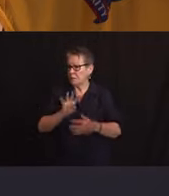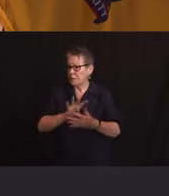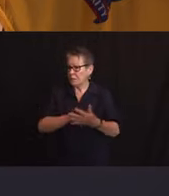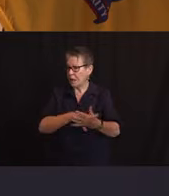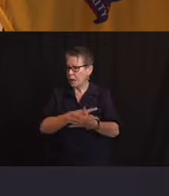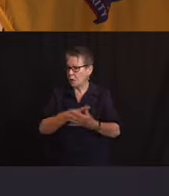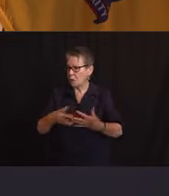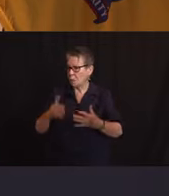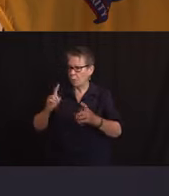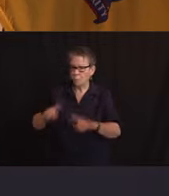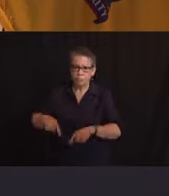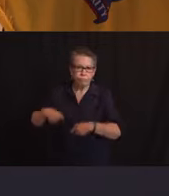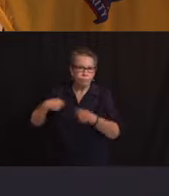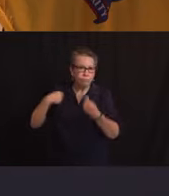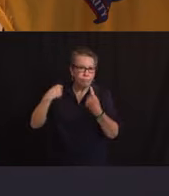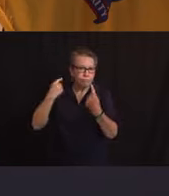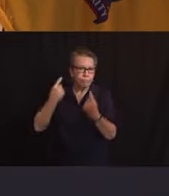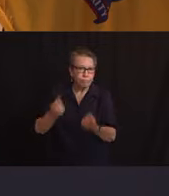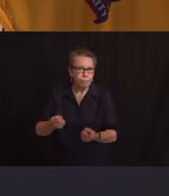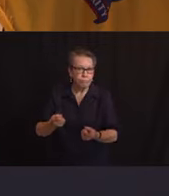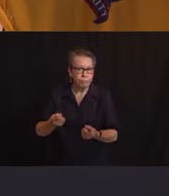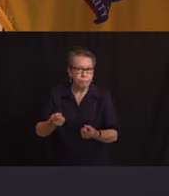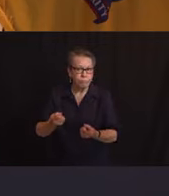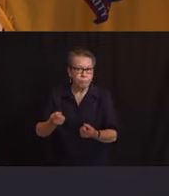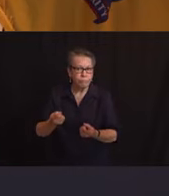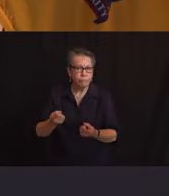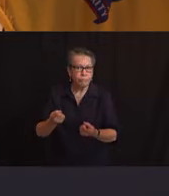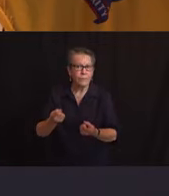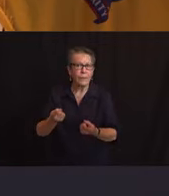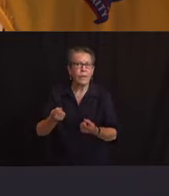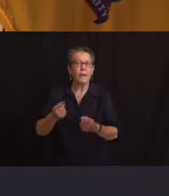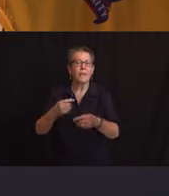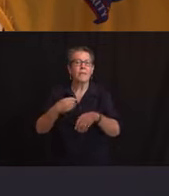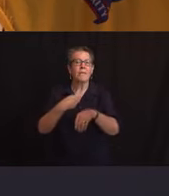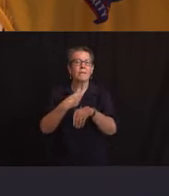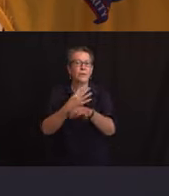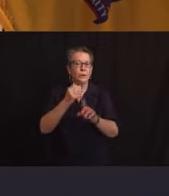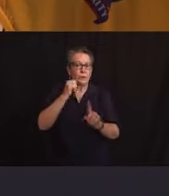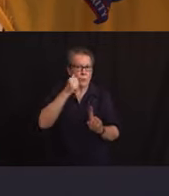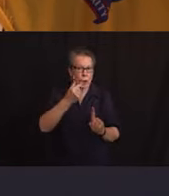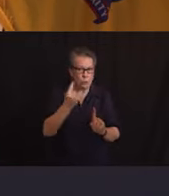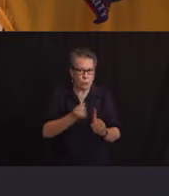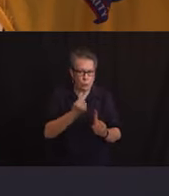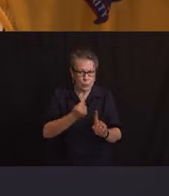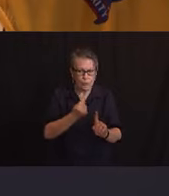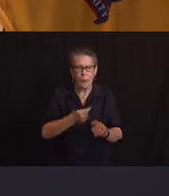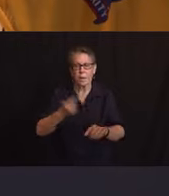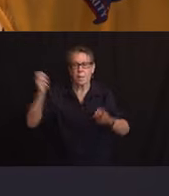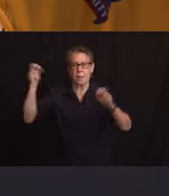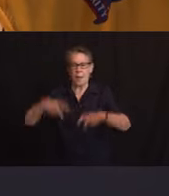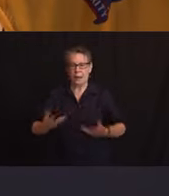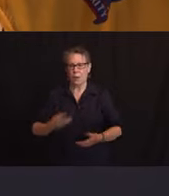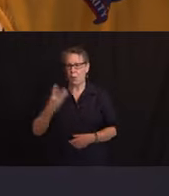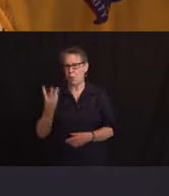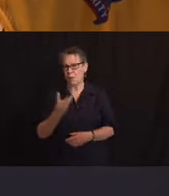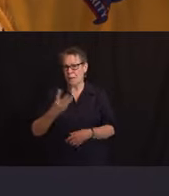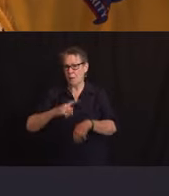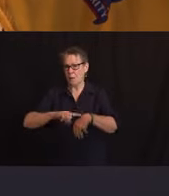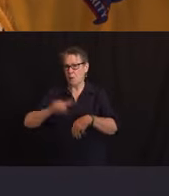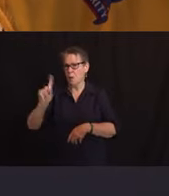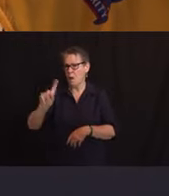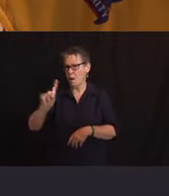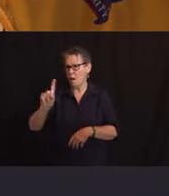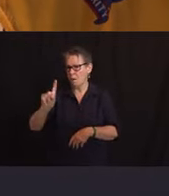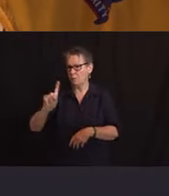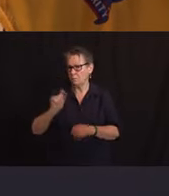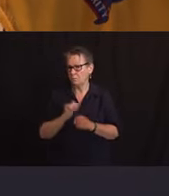over the past number of weeks. We'll be with you virtually tomorrow, and then back here at 1 o'clock unless you're otherwise on Wednesday.